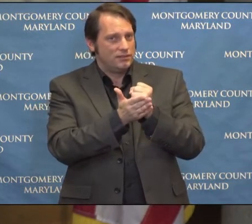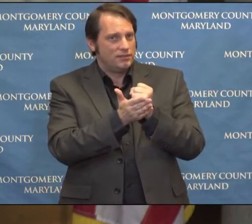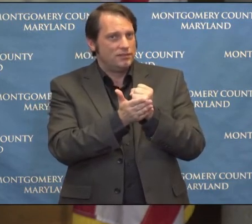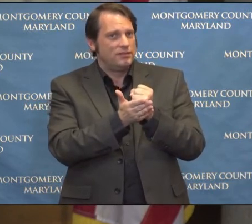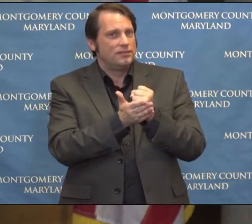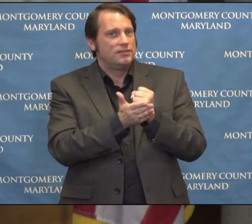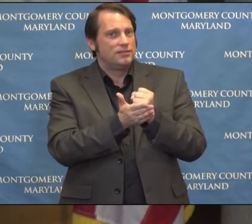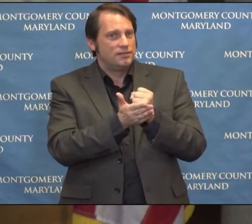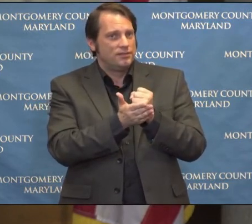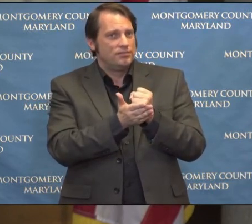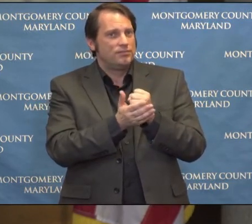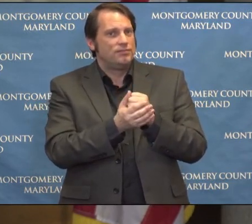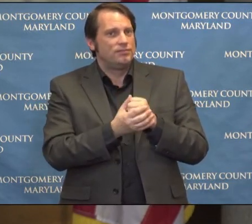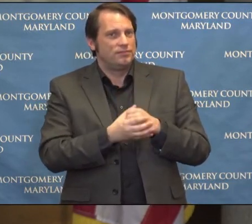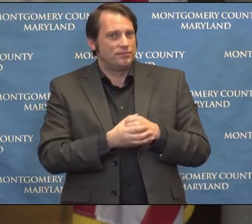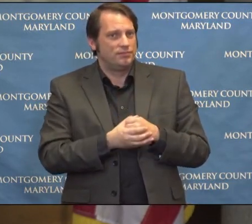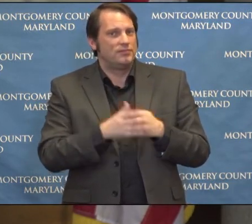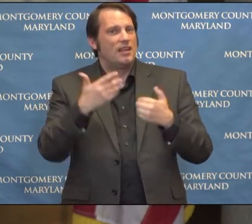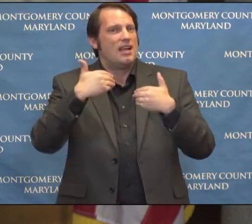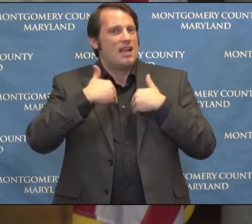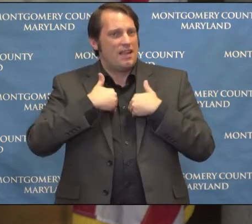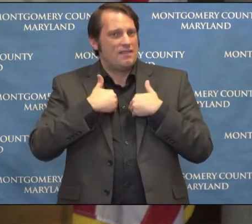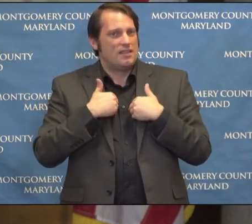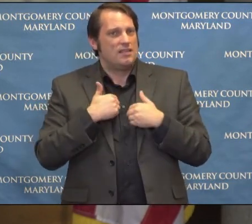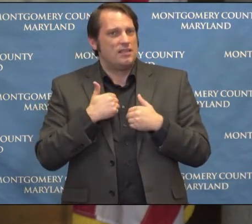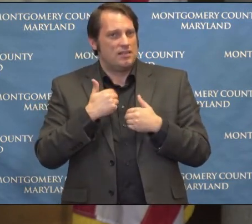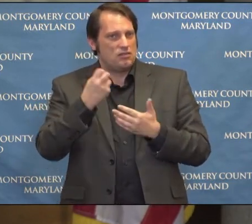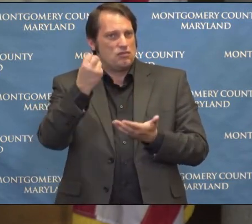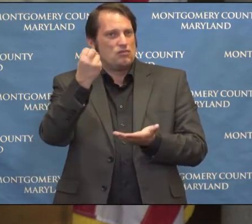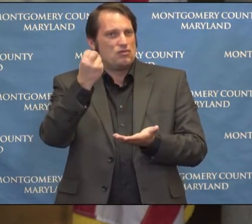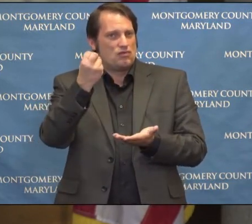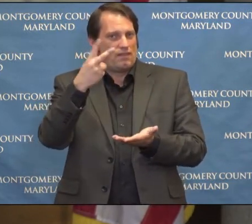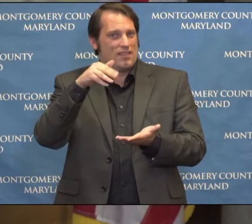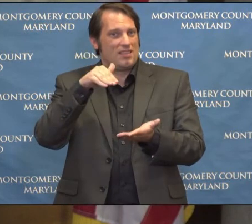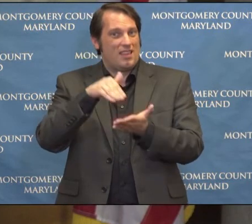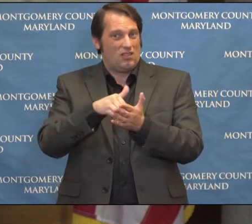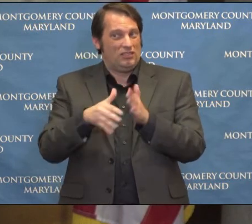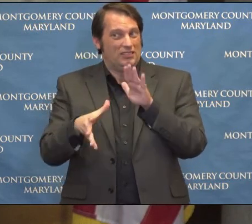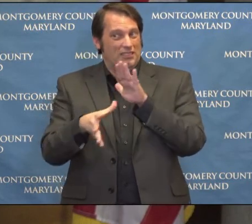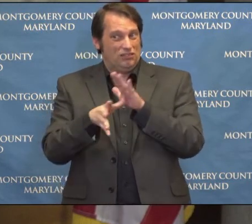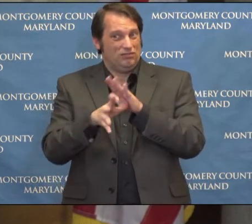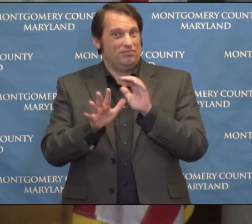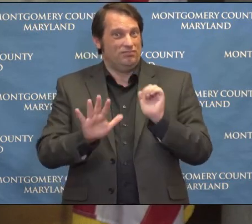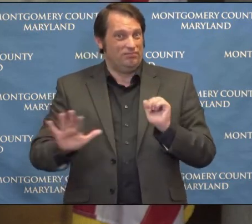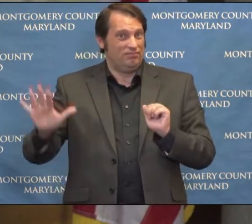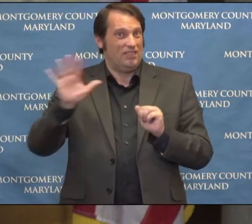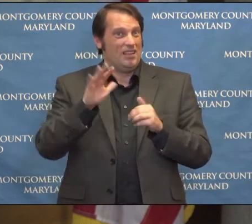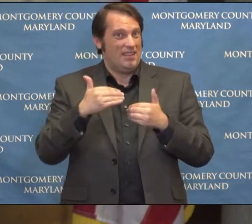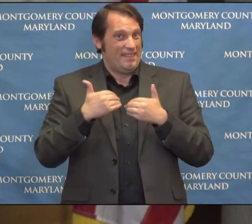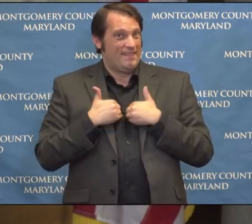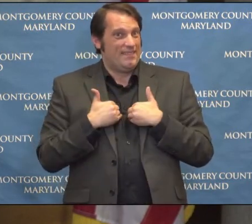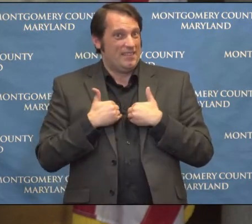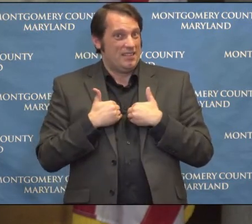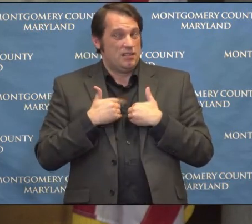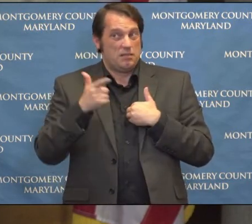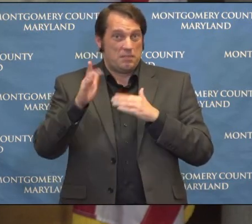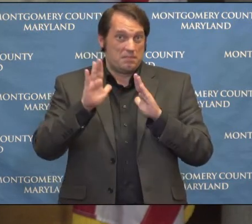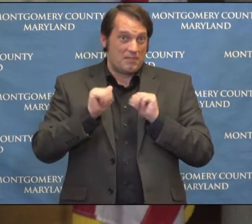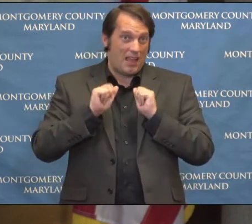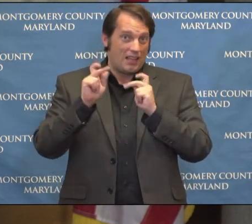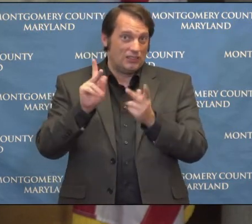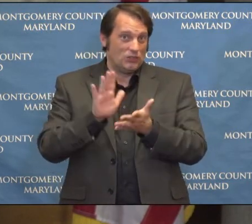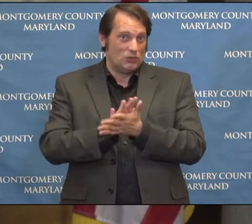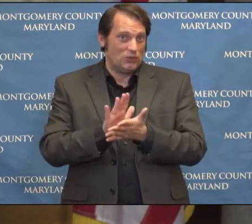11,500 seniors right now who don't know if they're going to come back to school this year. I don't know if they're going to come back into a school building this